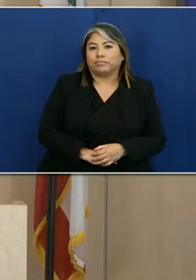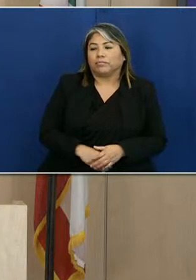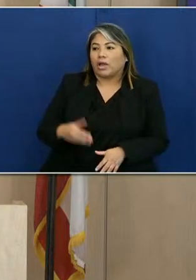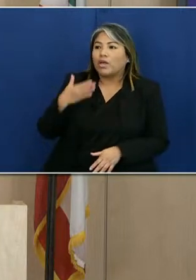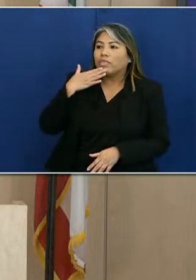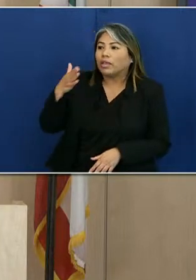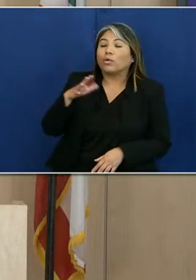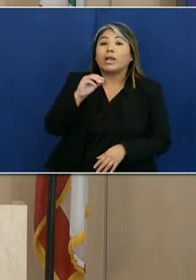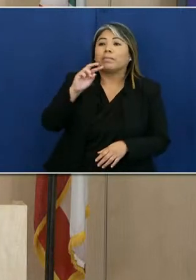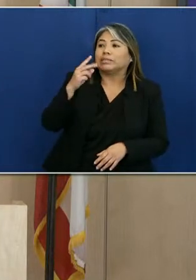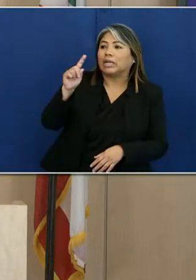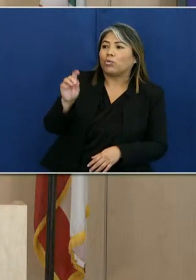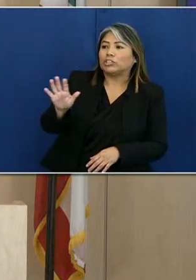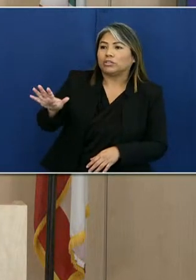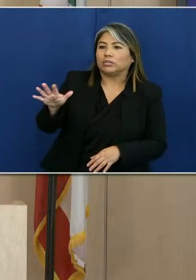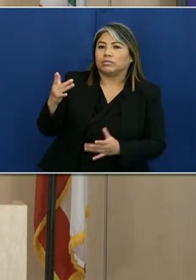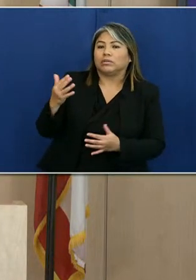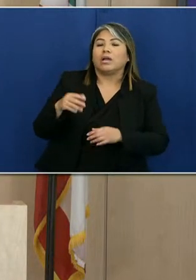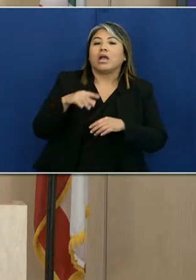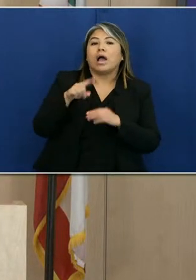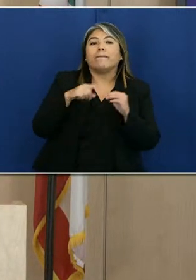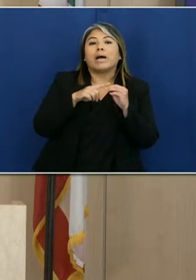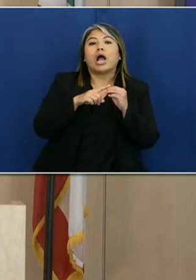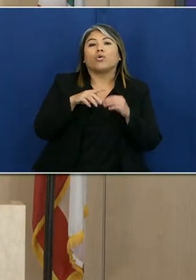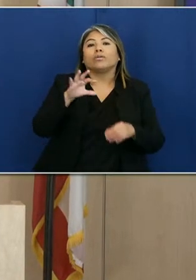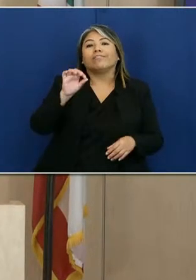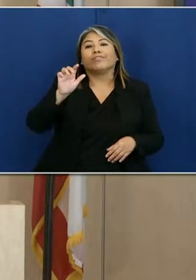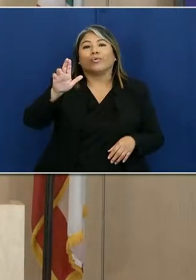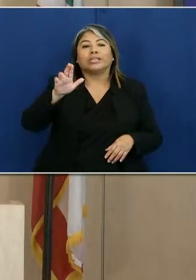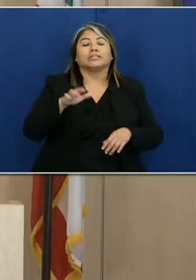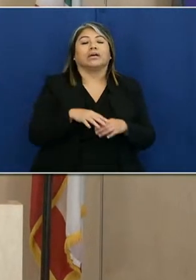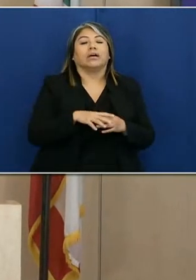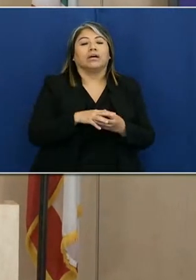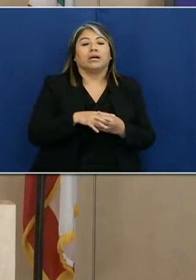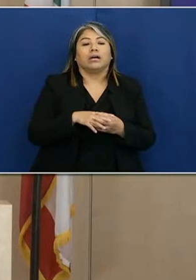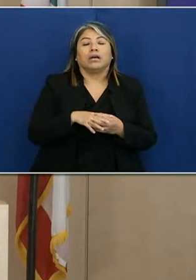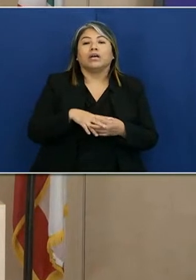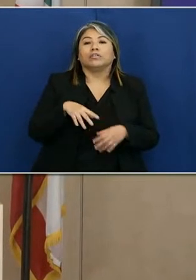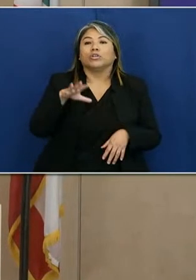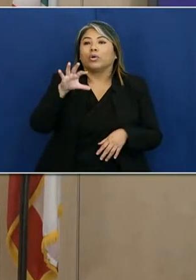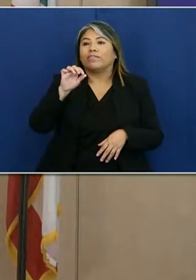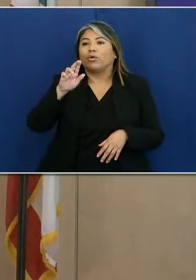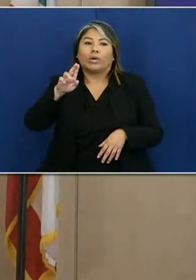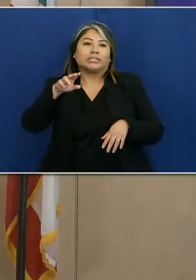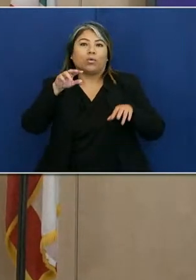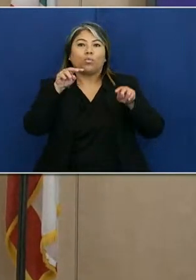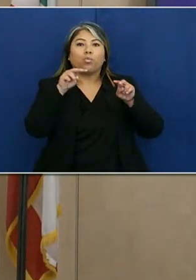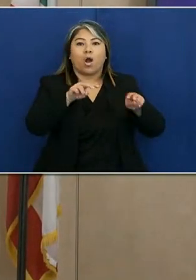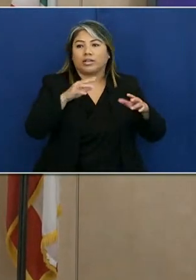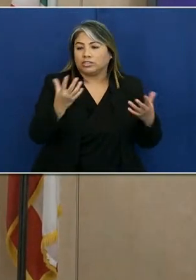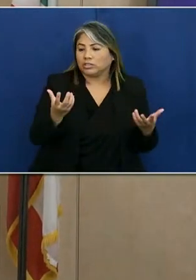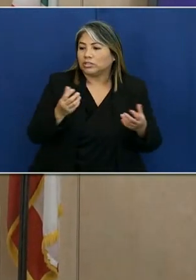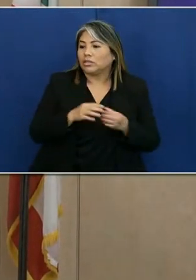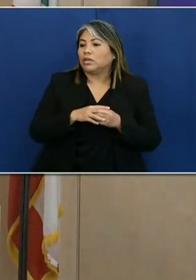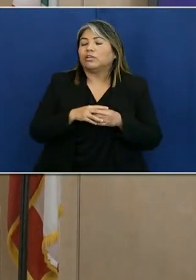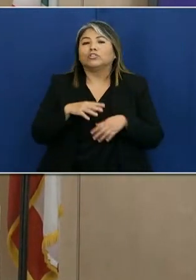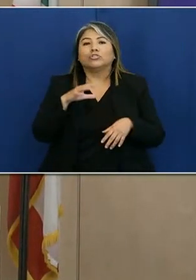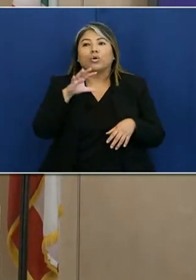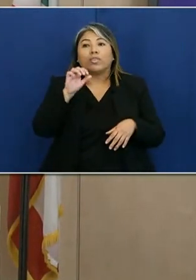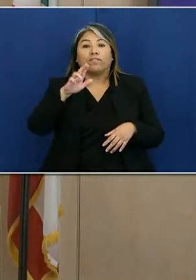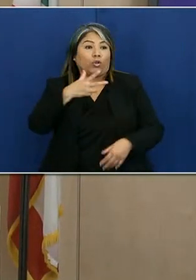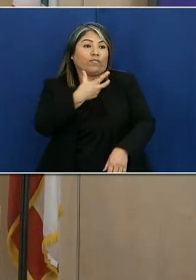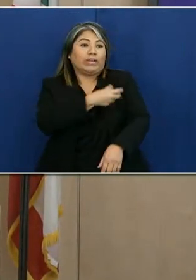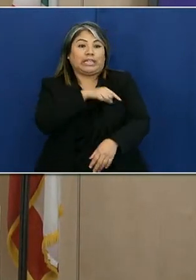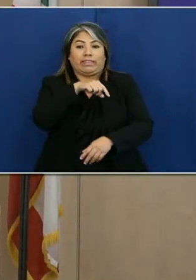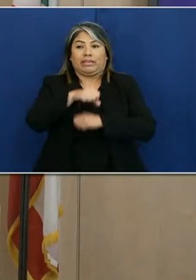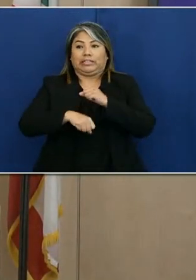Thank you. And my second question is about influenza. In the influenza watch, it looks like there have been flu vaccines given this